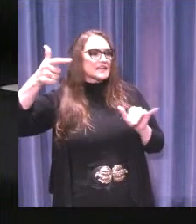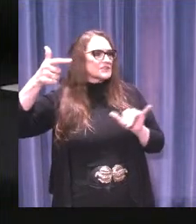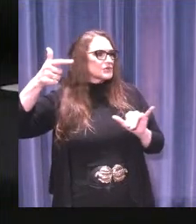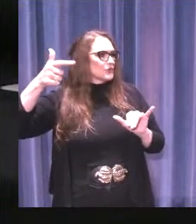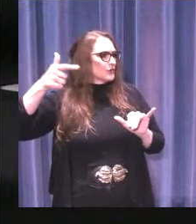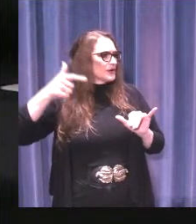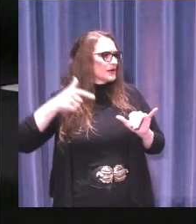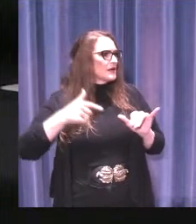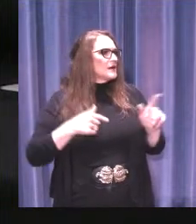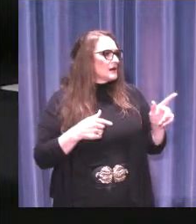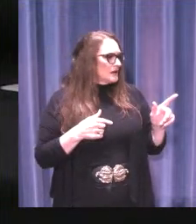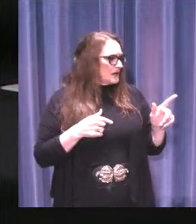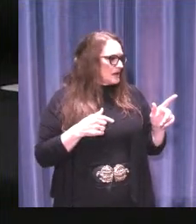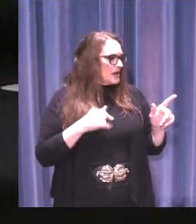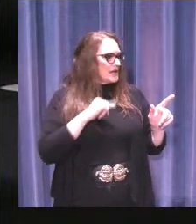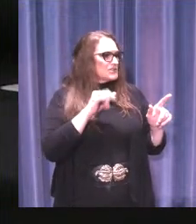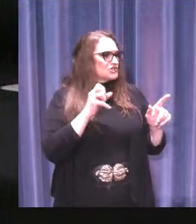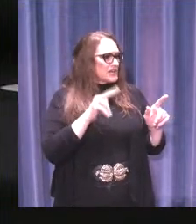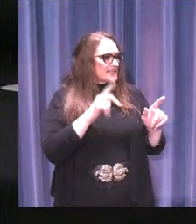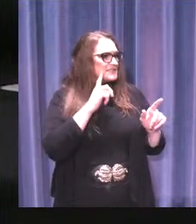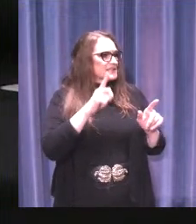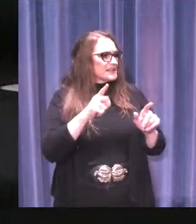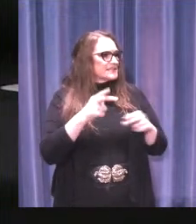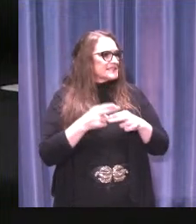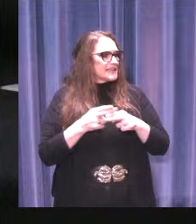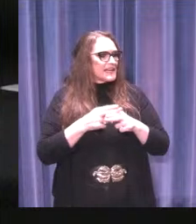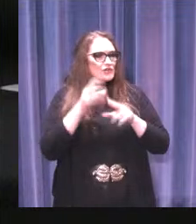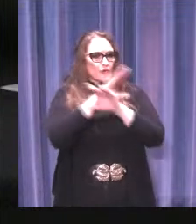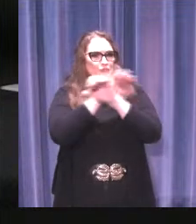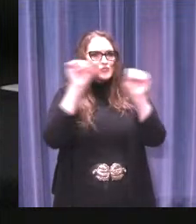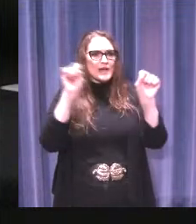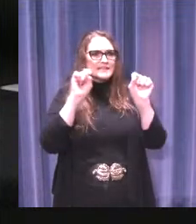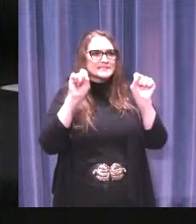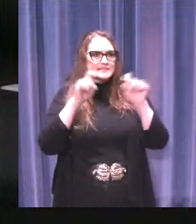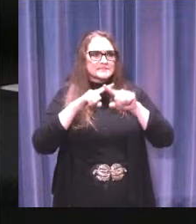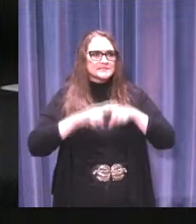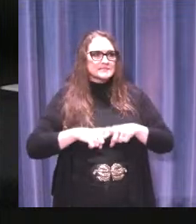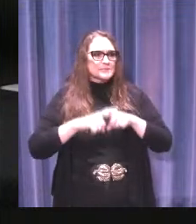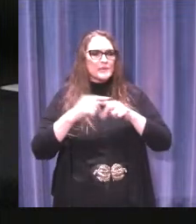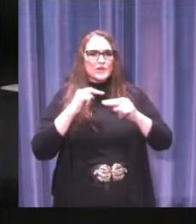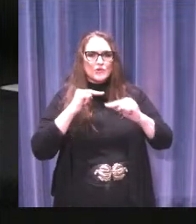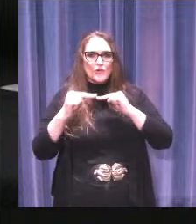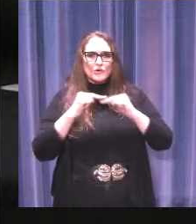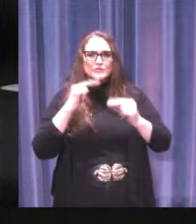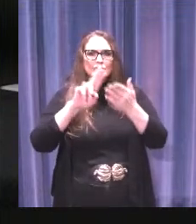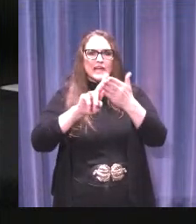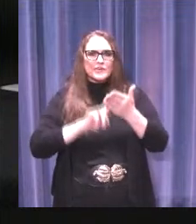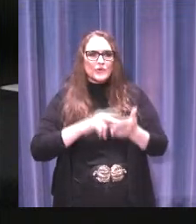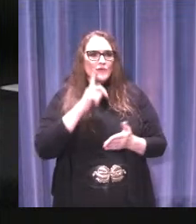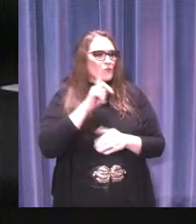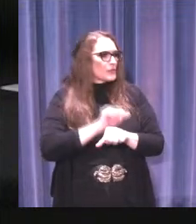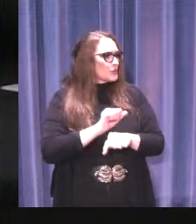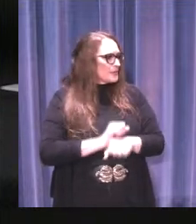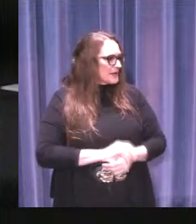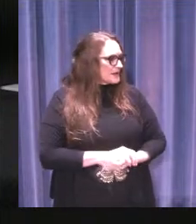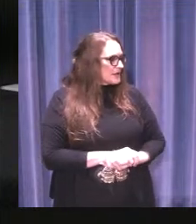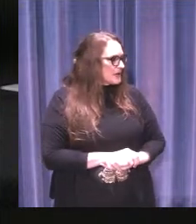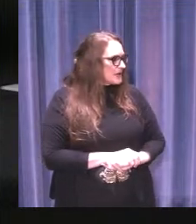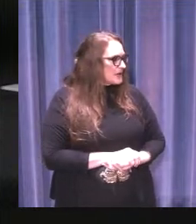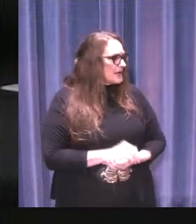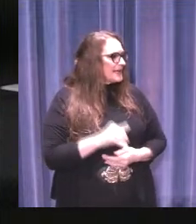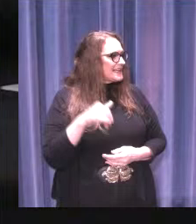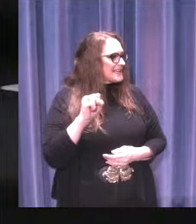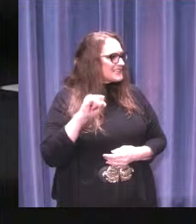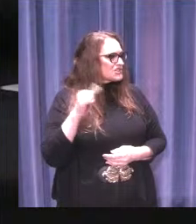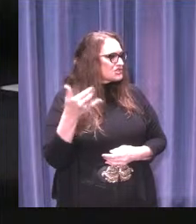that Jason Wilson as the interim president, subject to negotiations of contract for employment. Yes,